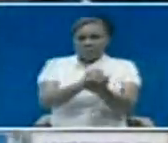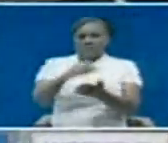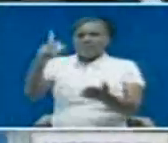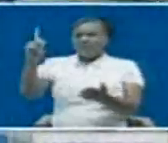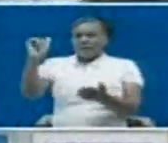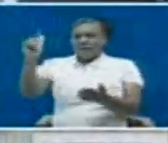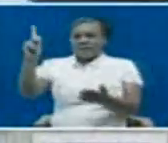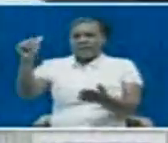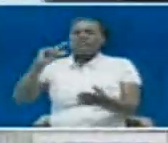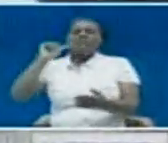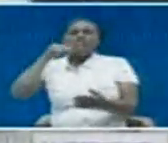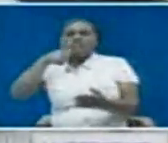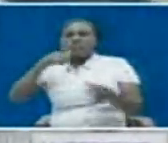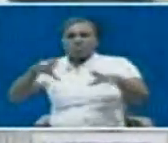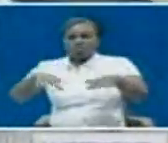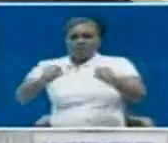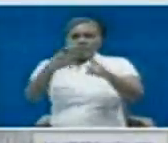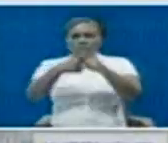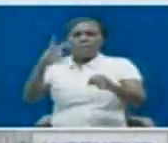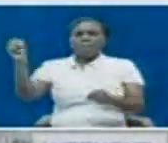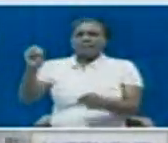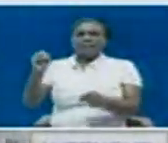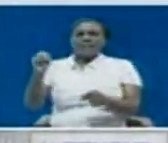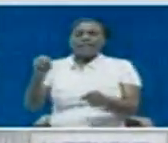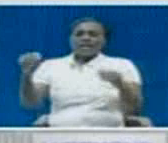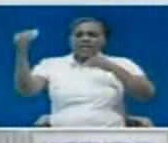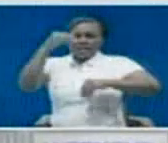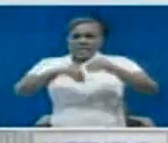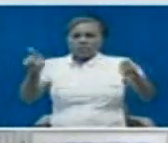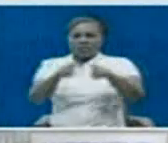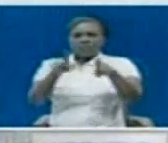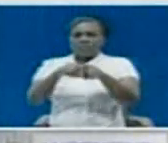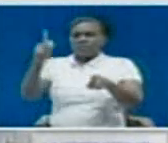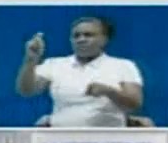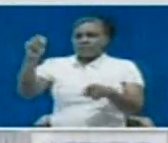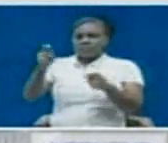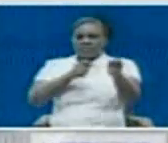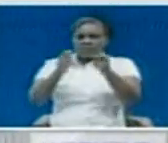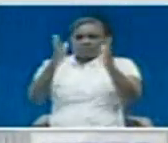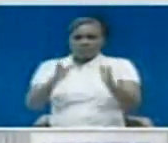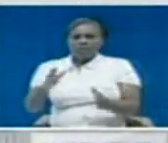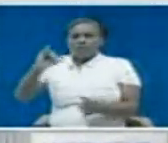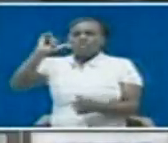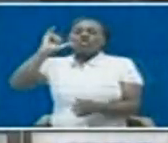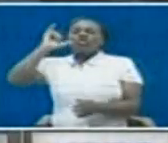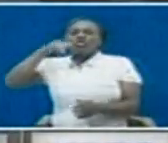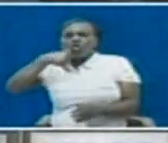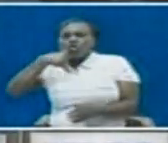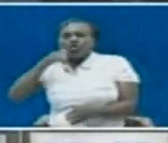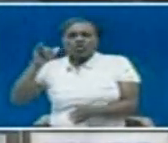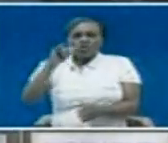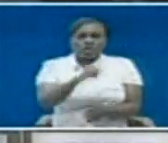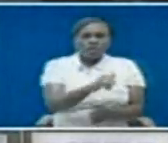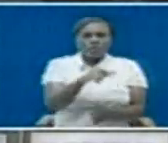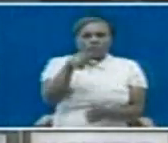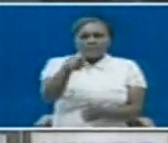as the new chairman to take over from Macharia Gaitho. The election also saw KTN's managing editor Joe Ageyo retain his position of